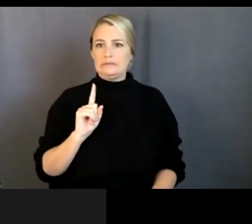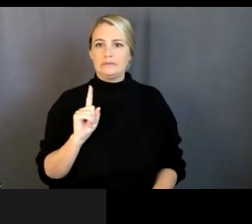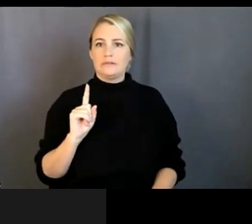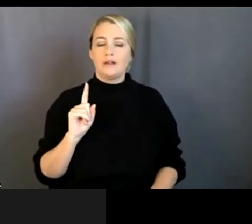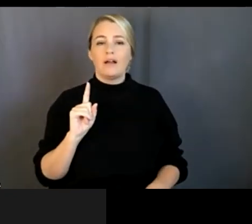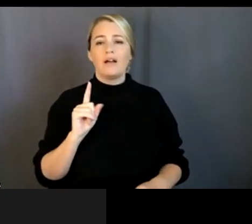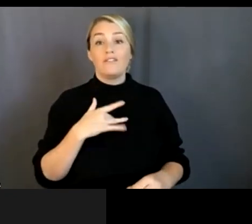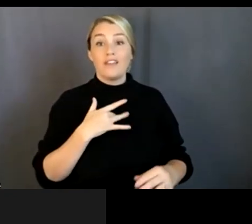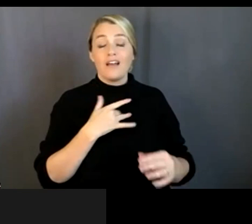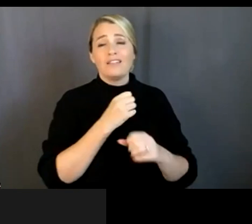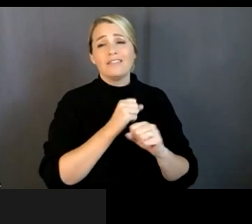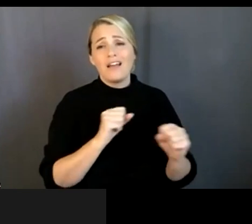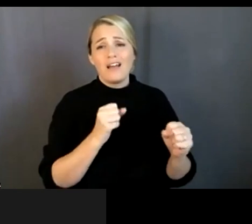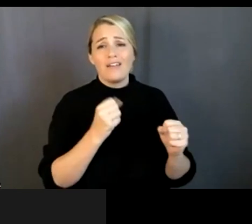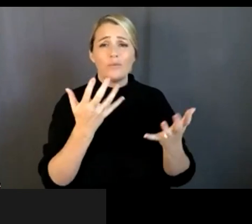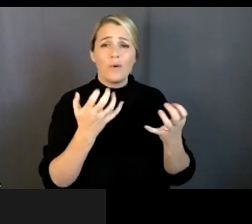loved, wanted, and held.